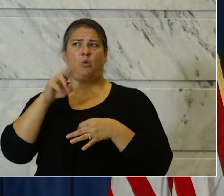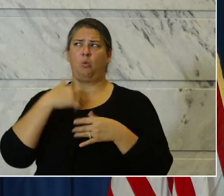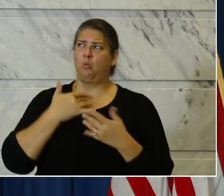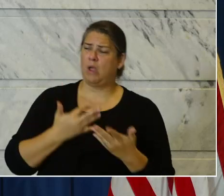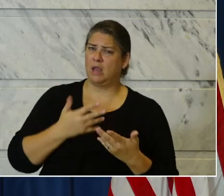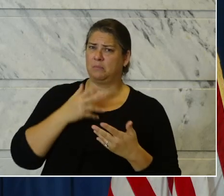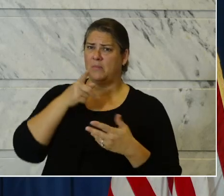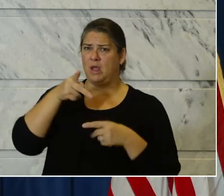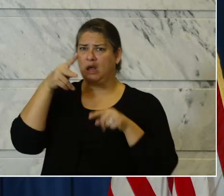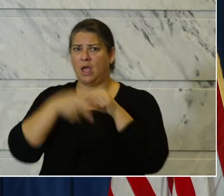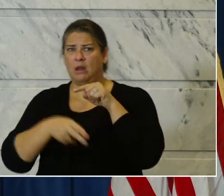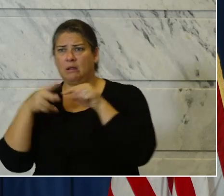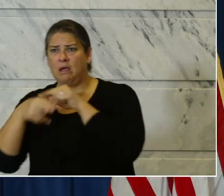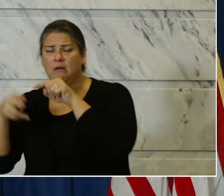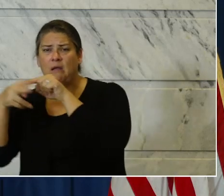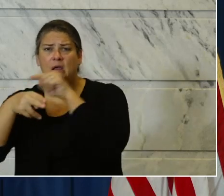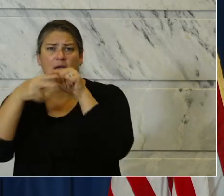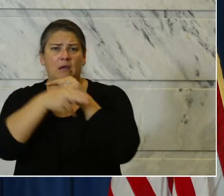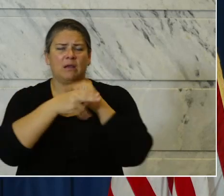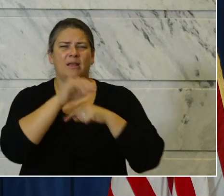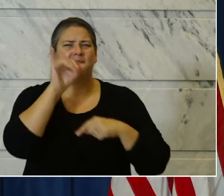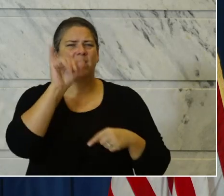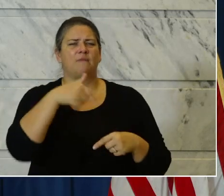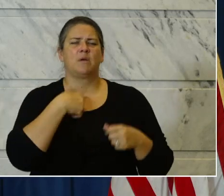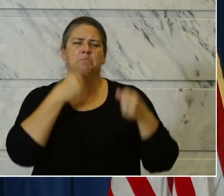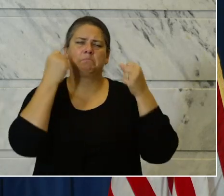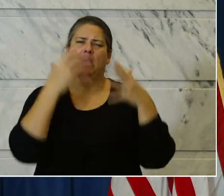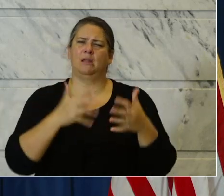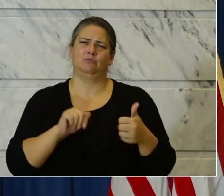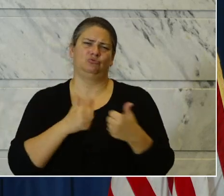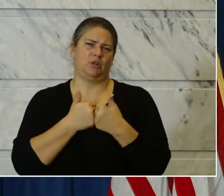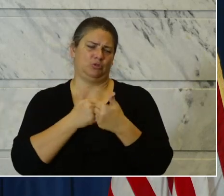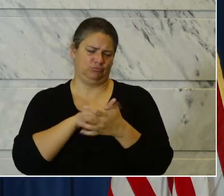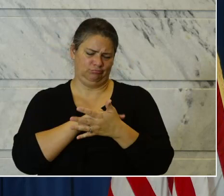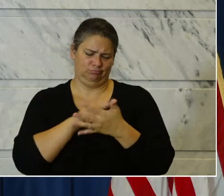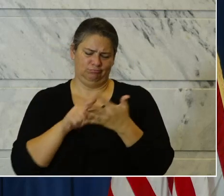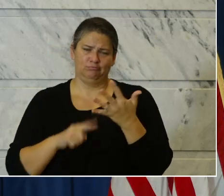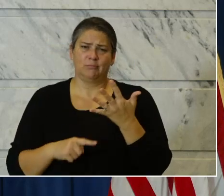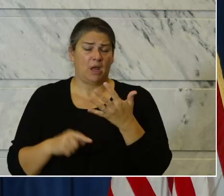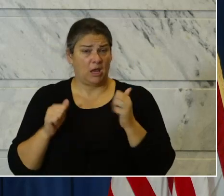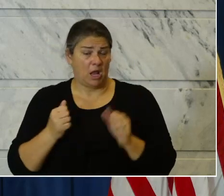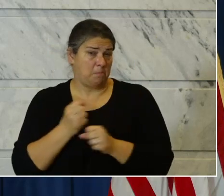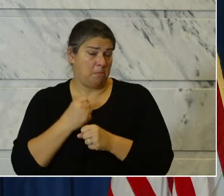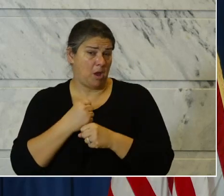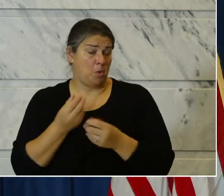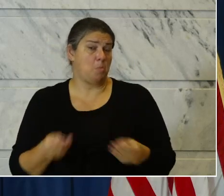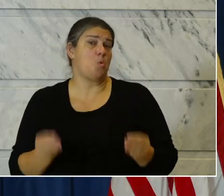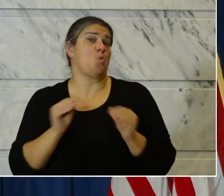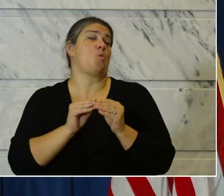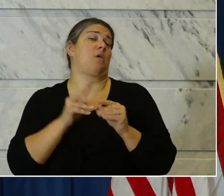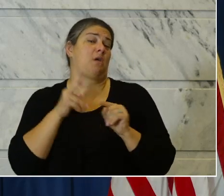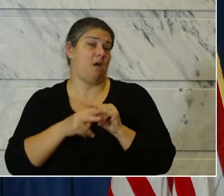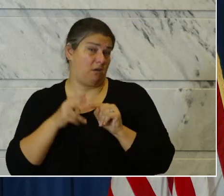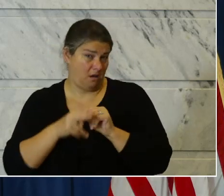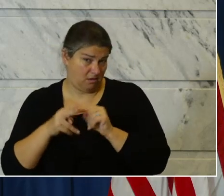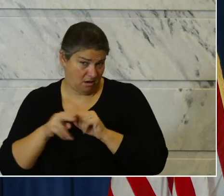creates additional challenges to that, and is likely to create additional cuts as we